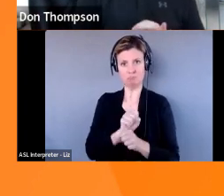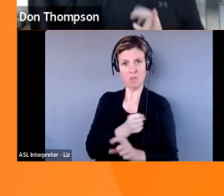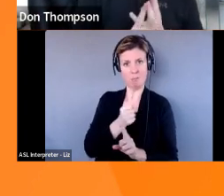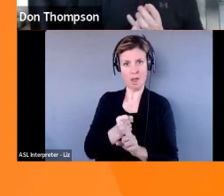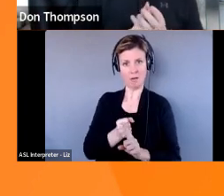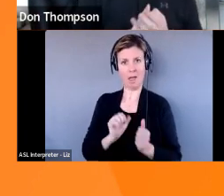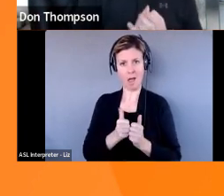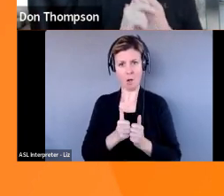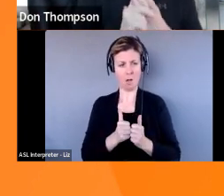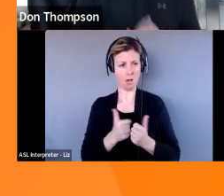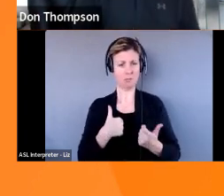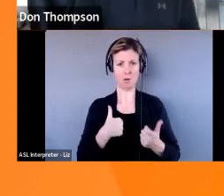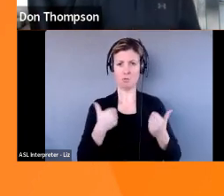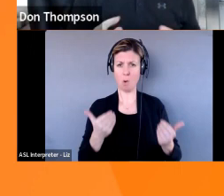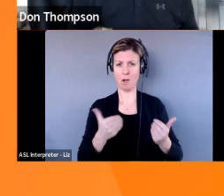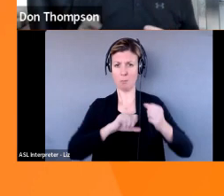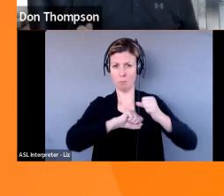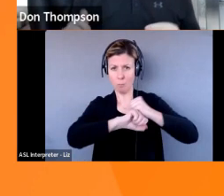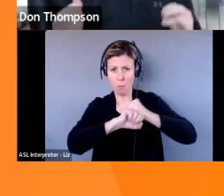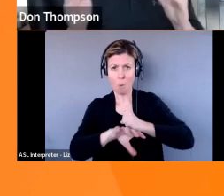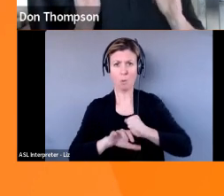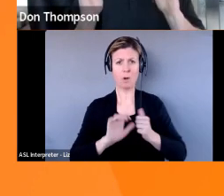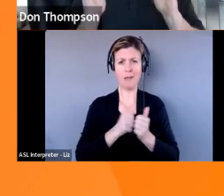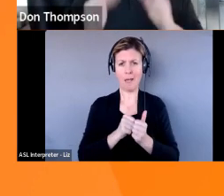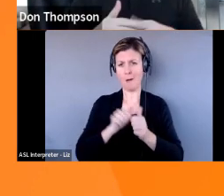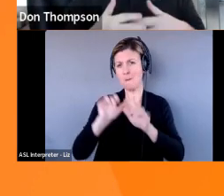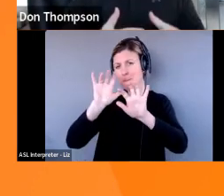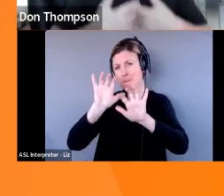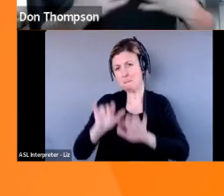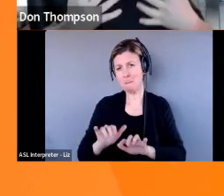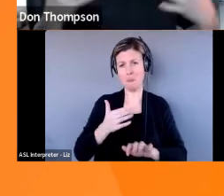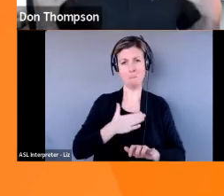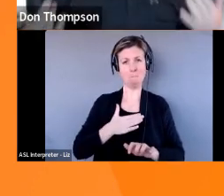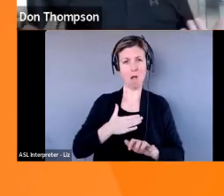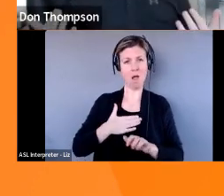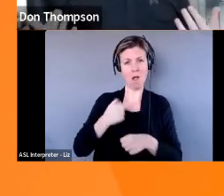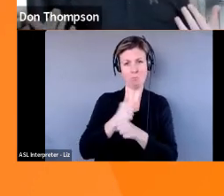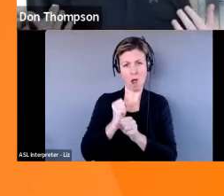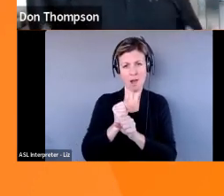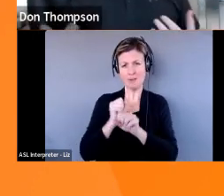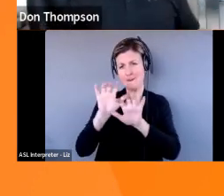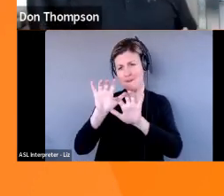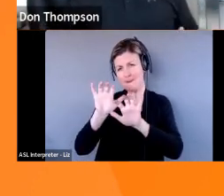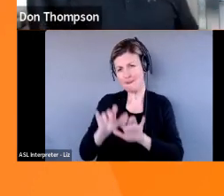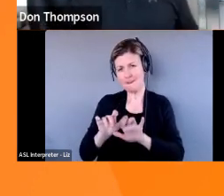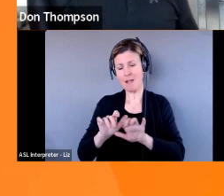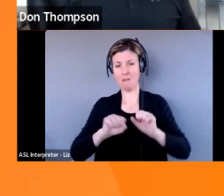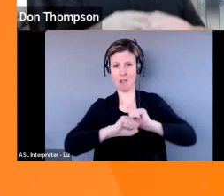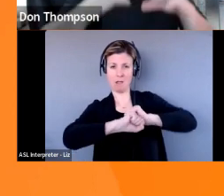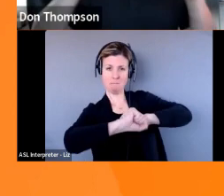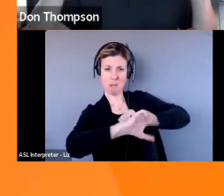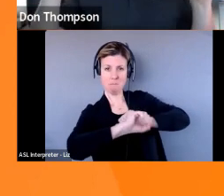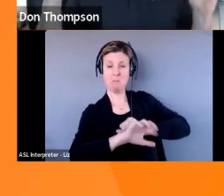copy is going to be different based upon the type of brand I want to be in relation